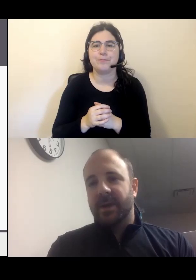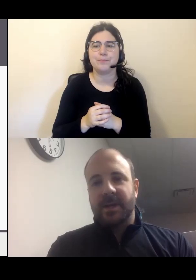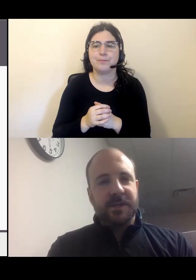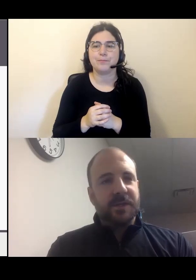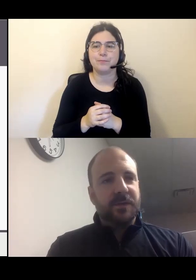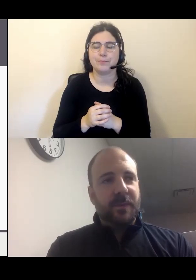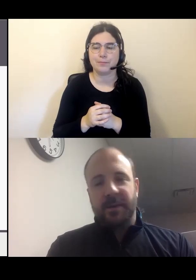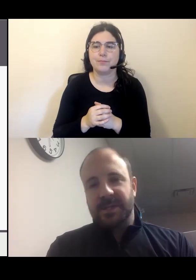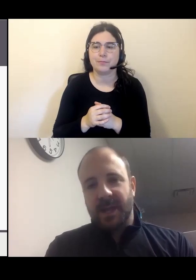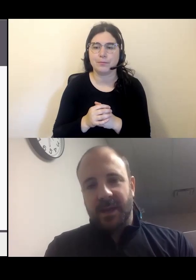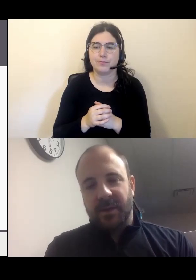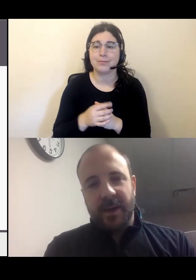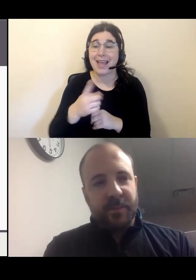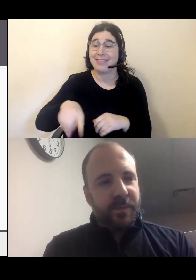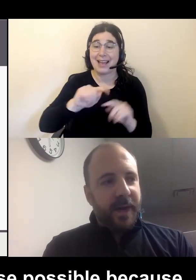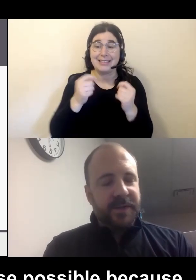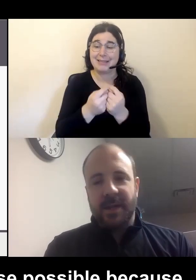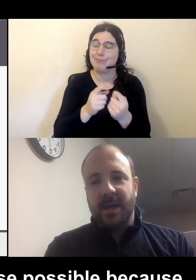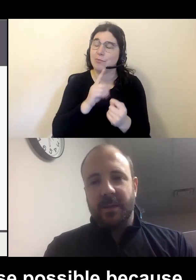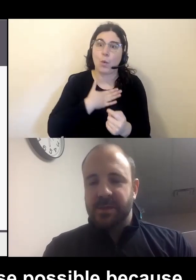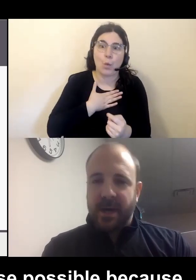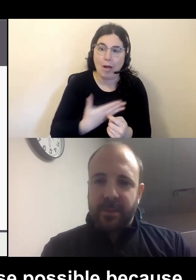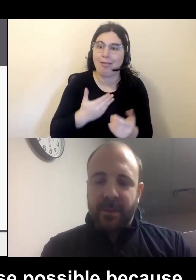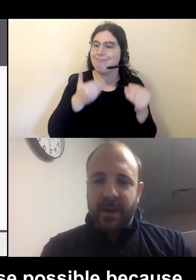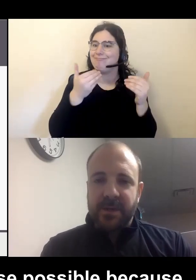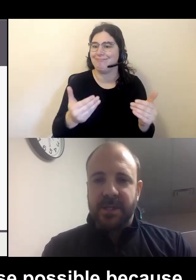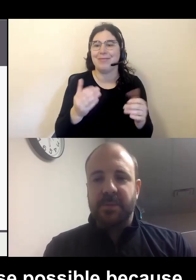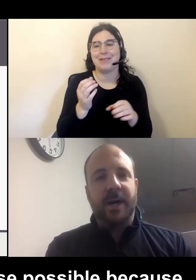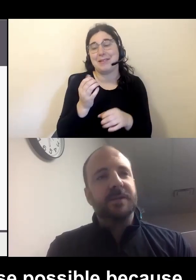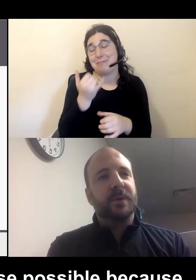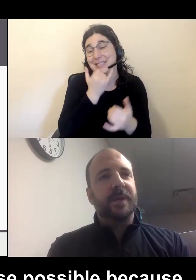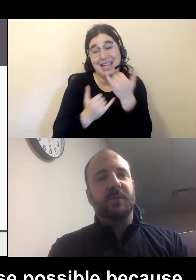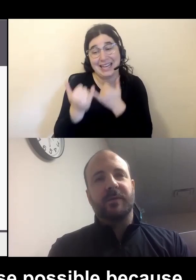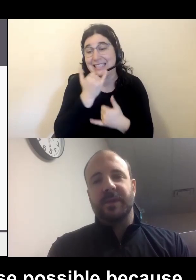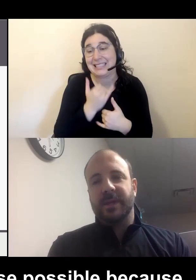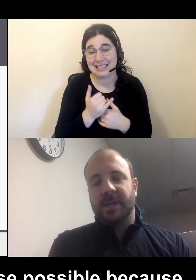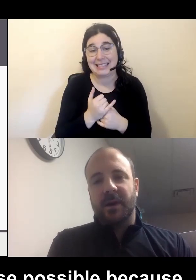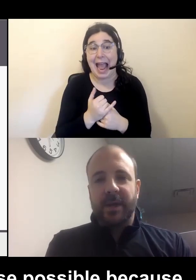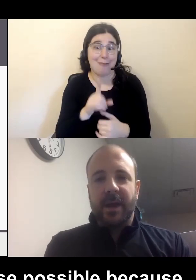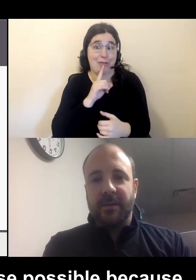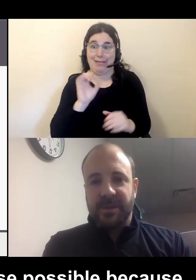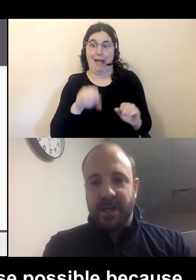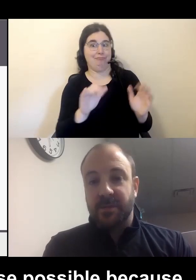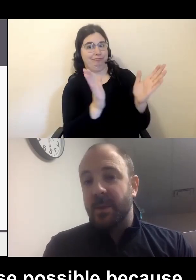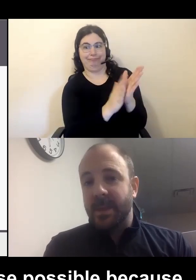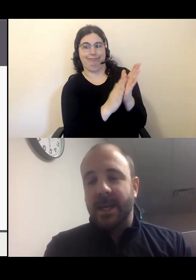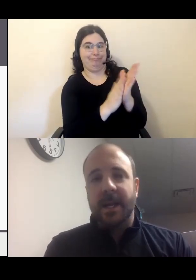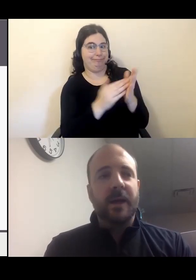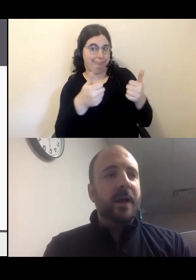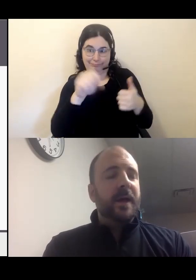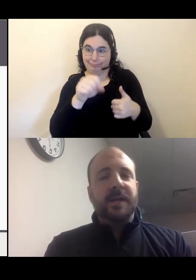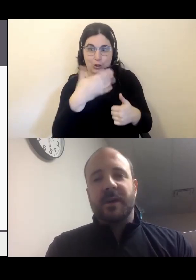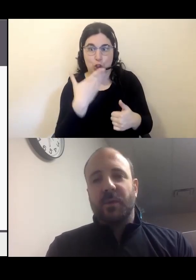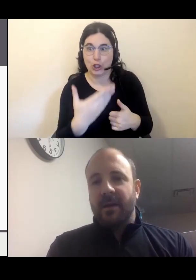a willingness to make mistakes. And I say that in the most complimentary sense possible, because one of the things that Carolina emphasized from the